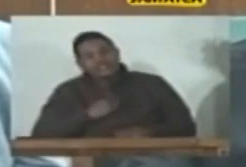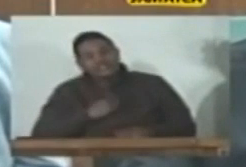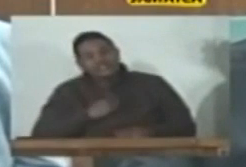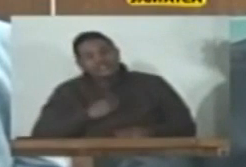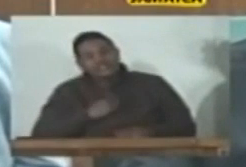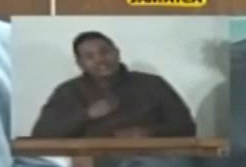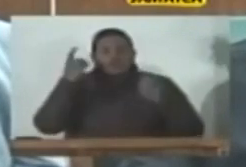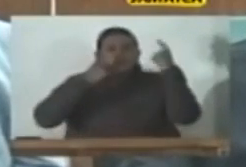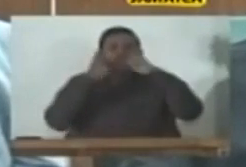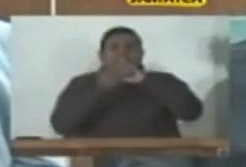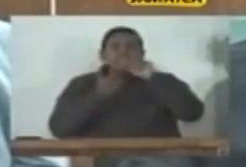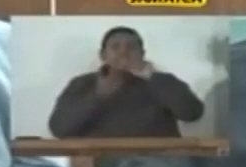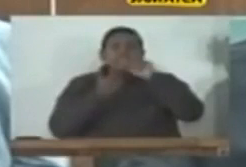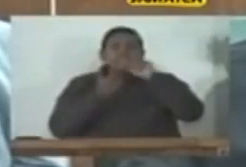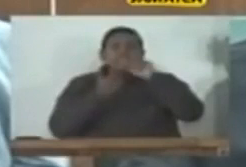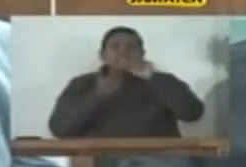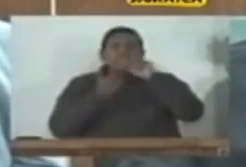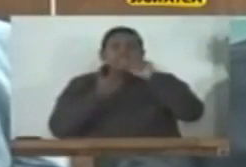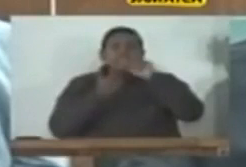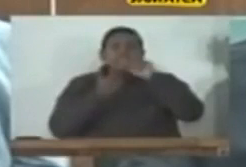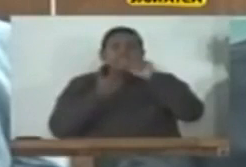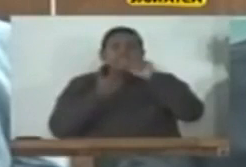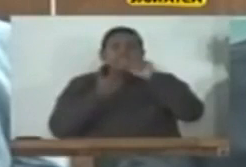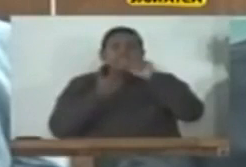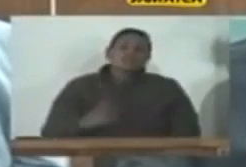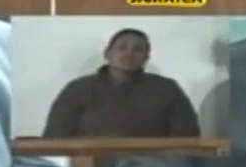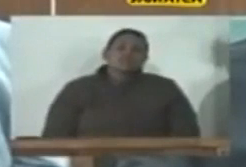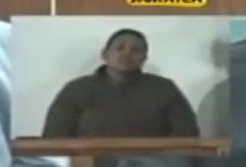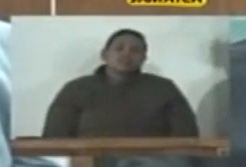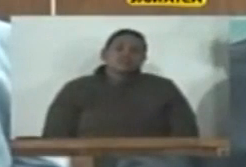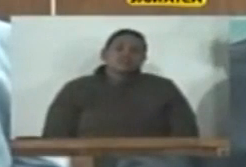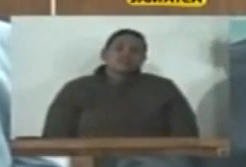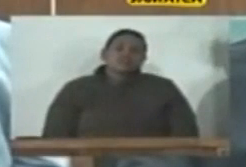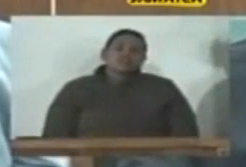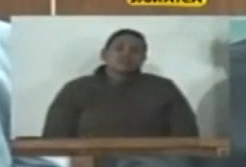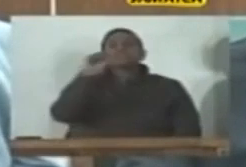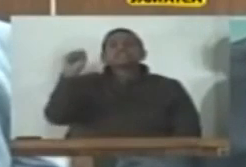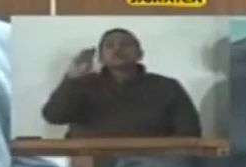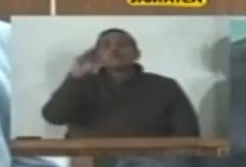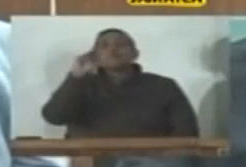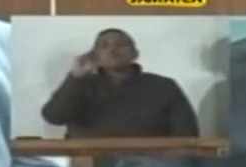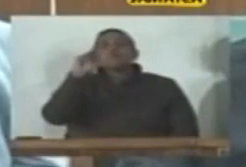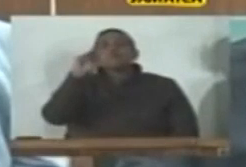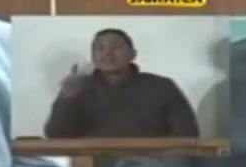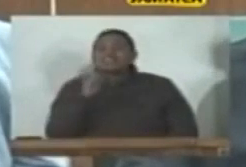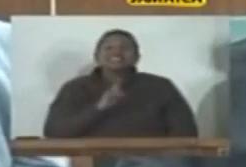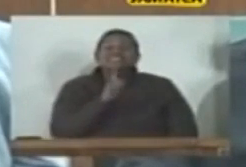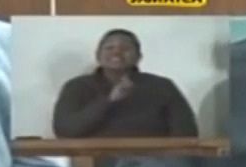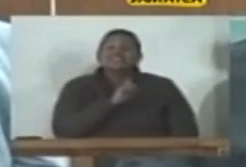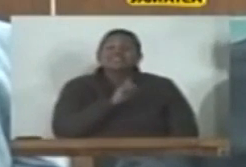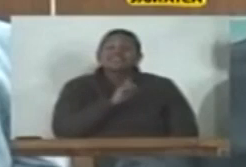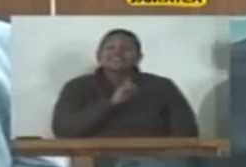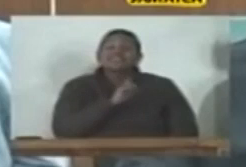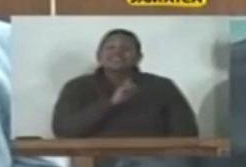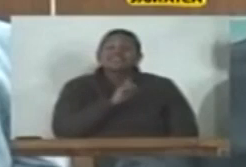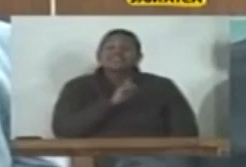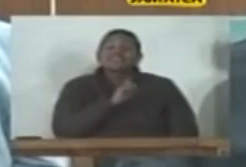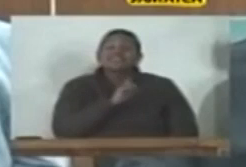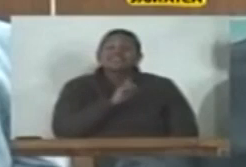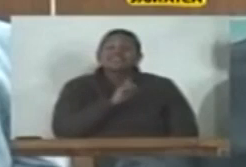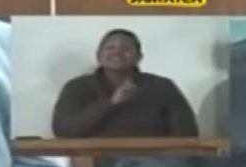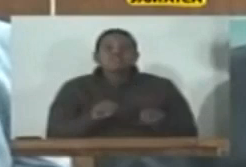mother. She's employed as a clerical officer. She has 3 children going to high school. After paying her